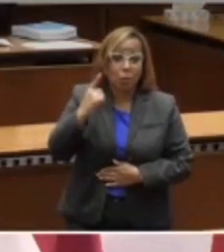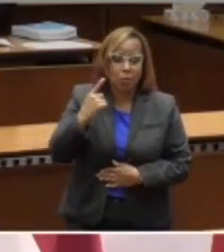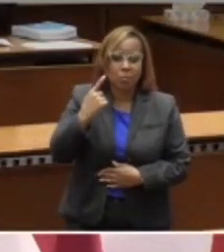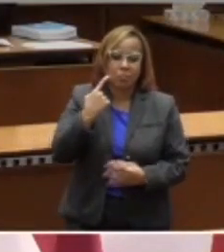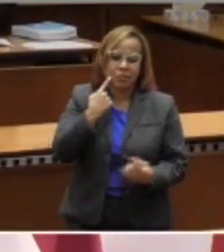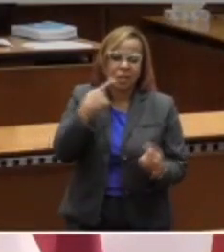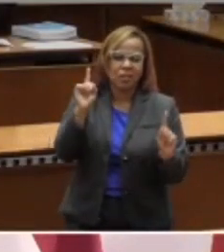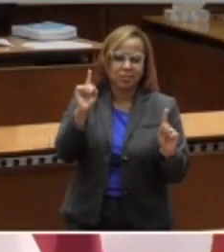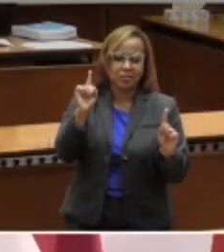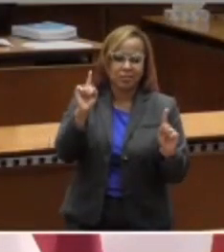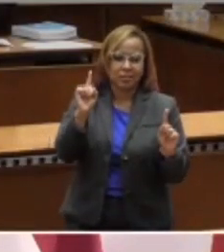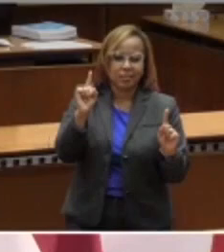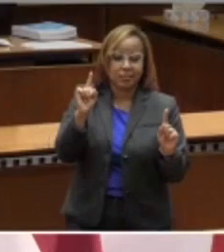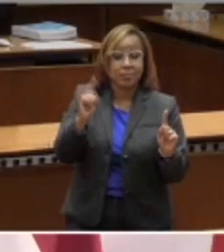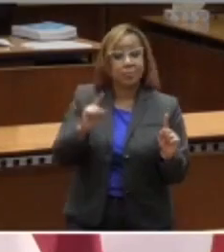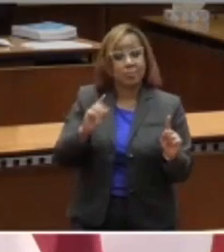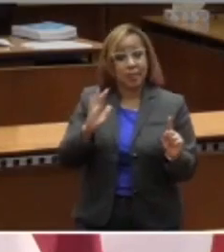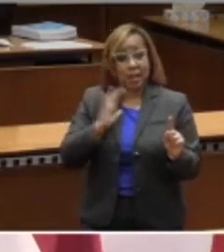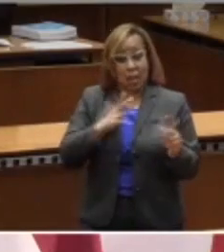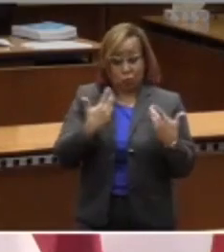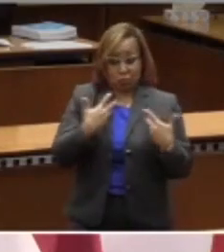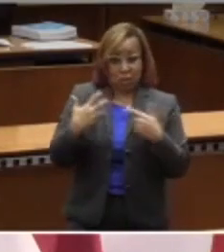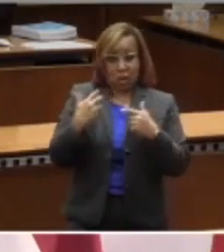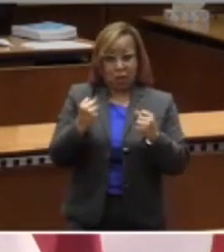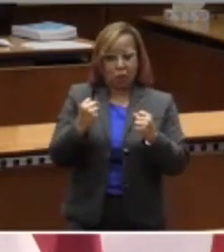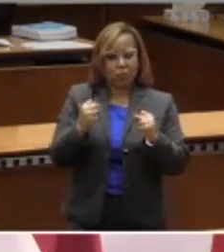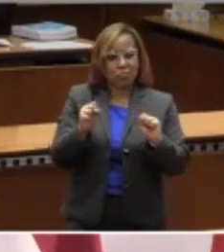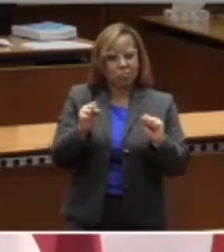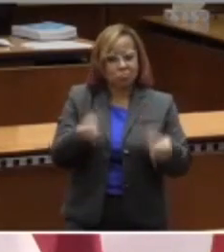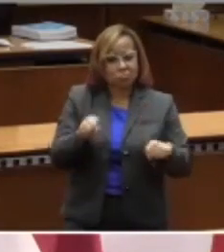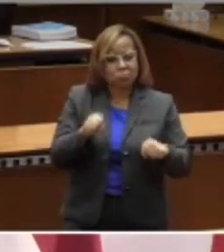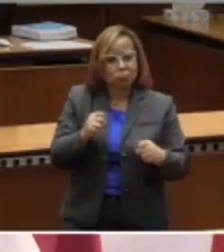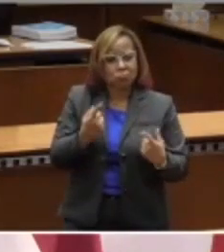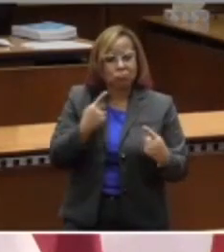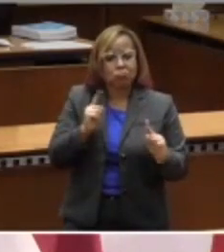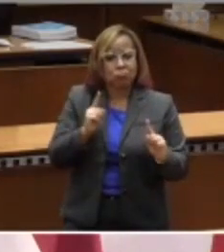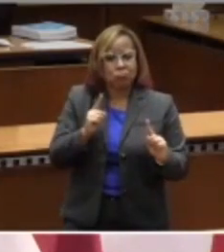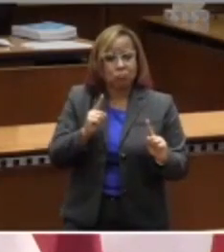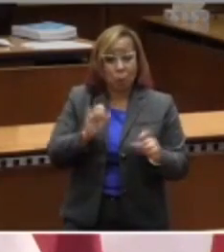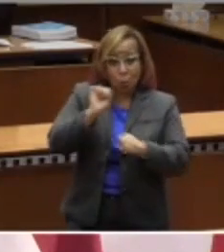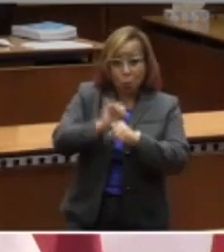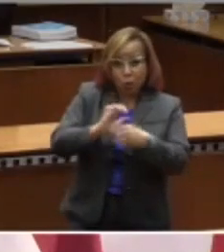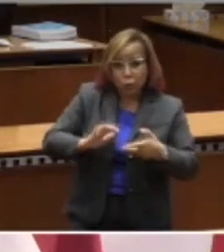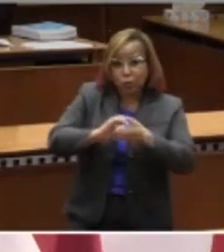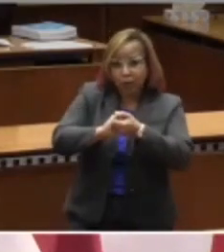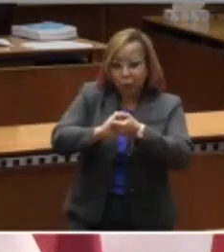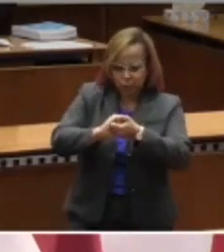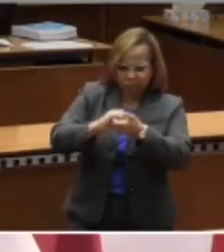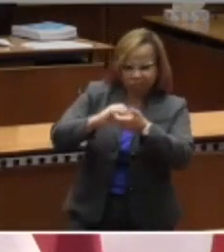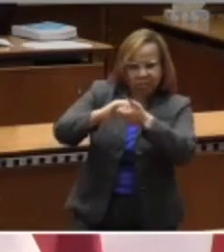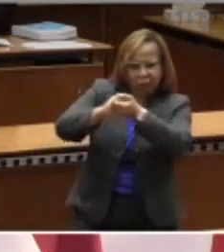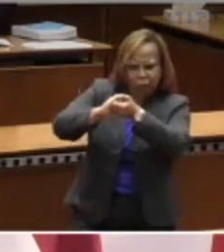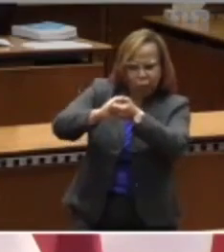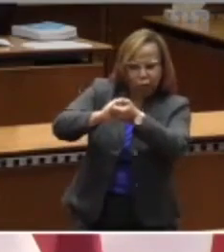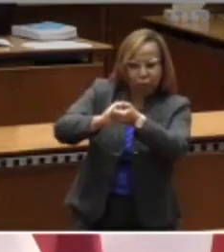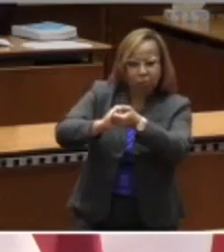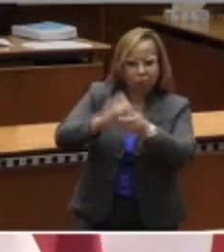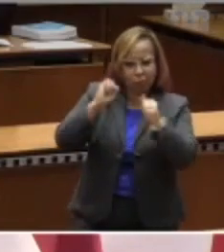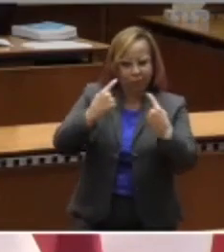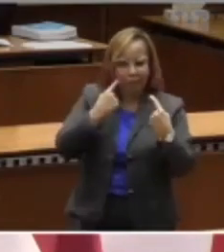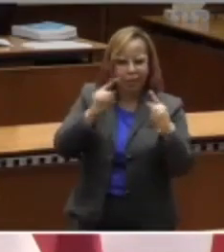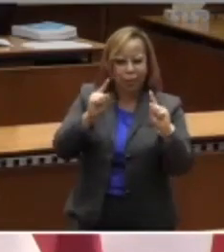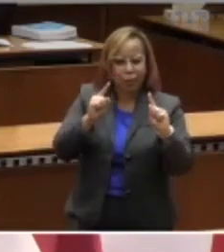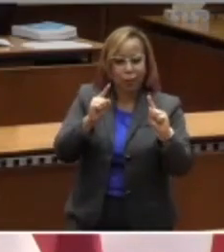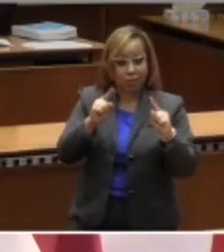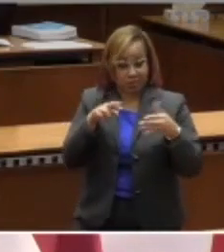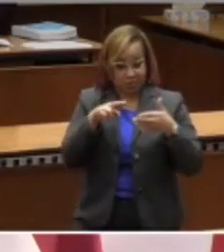success. Our recovery is within reach. Working together, together, we can get there